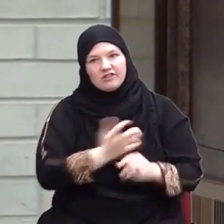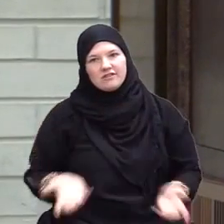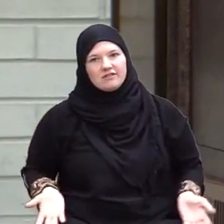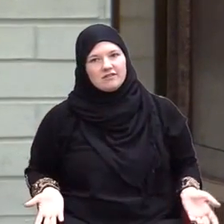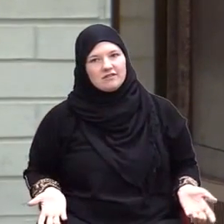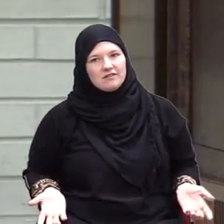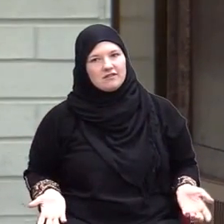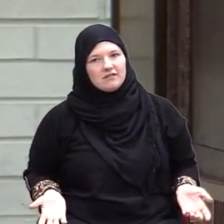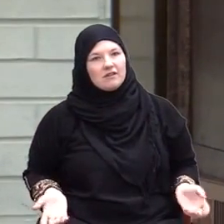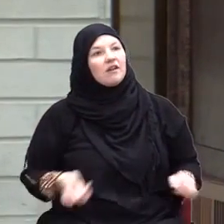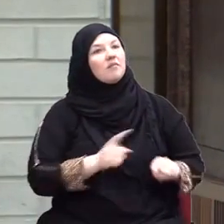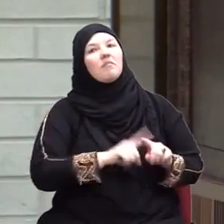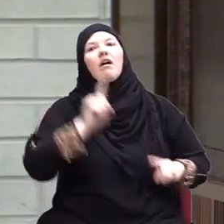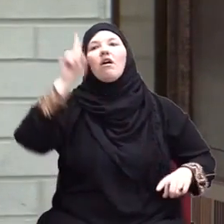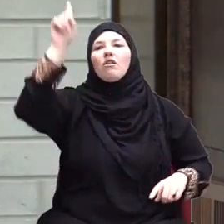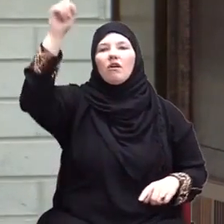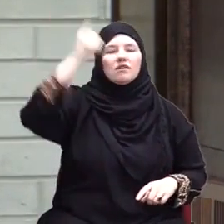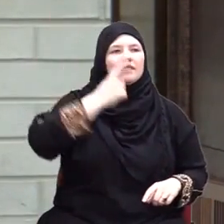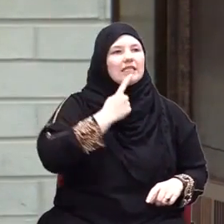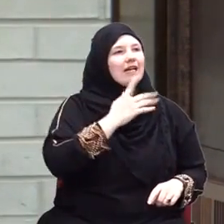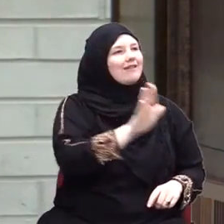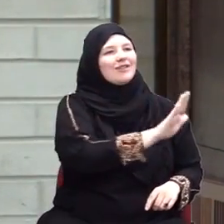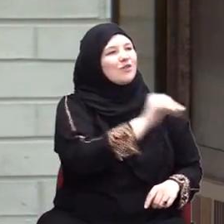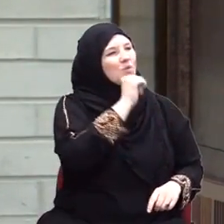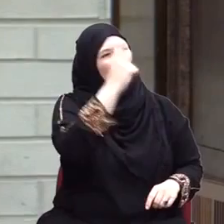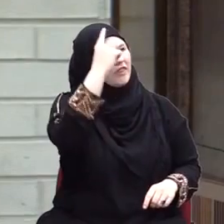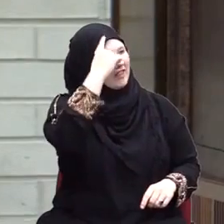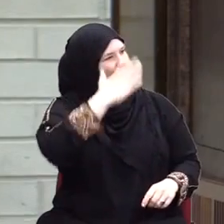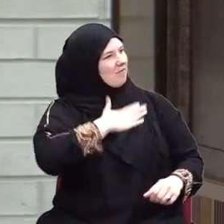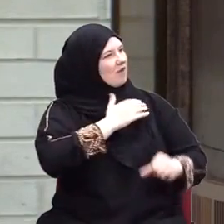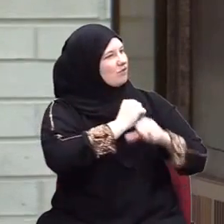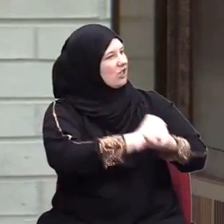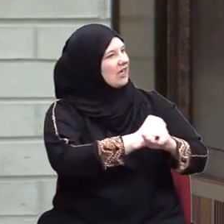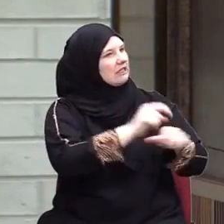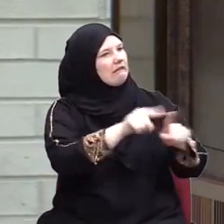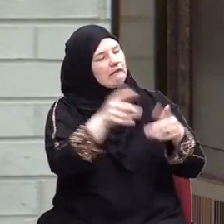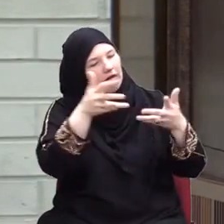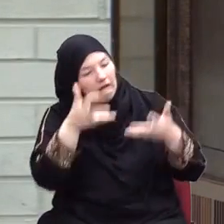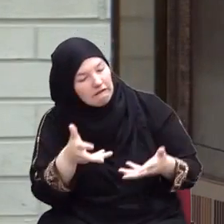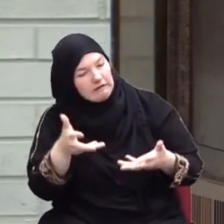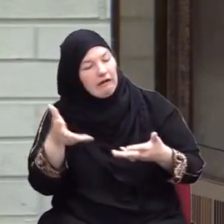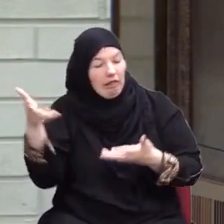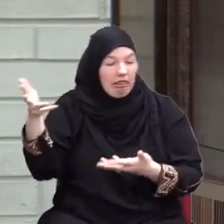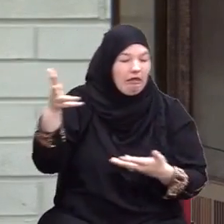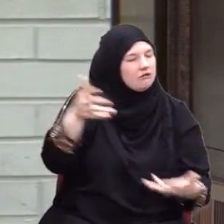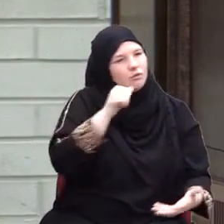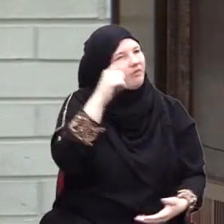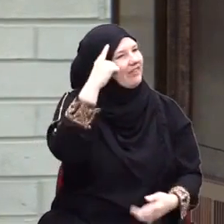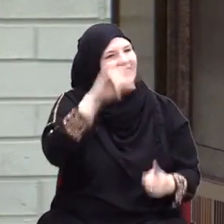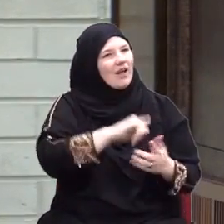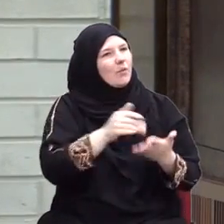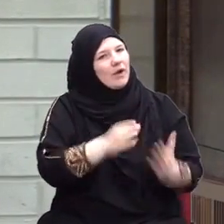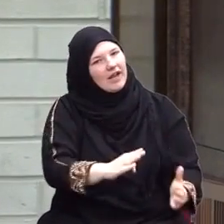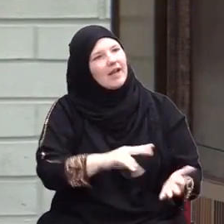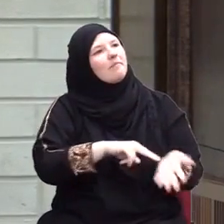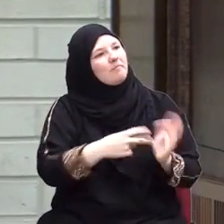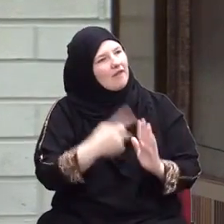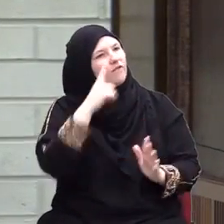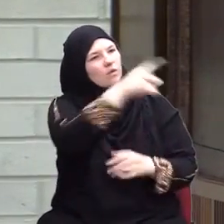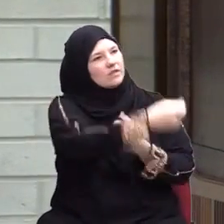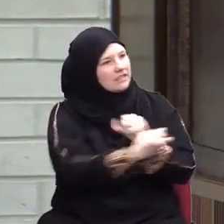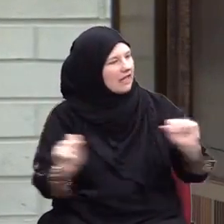okay? But Allah said, don't think of my protection as heavy or difficult. It's meant for your